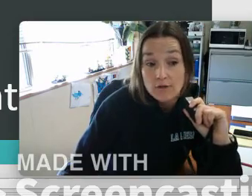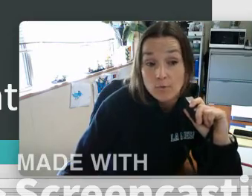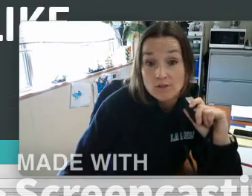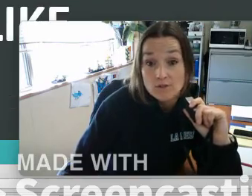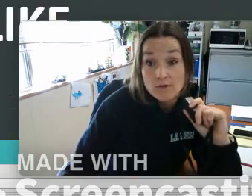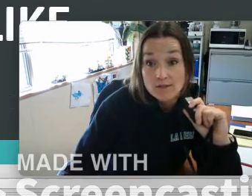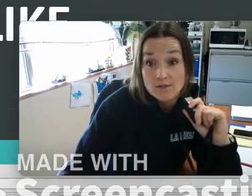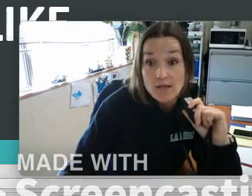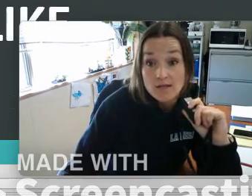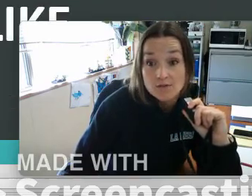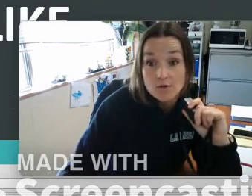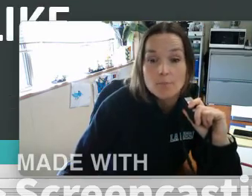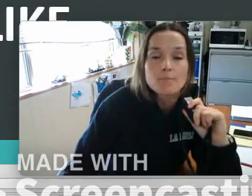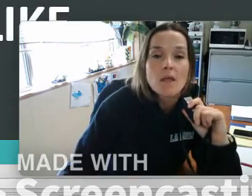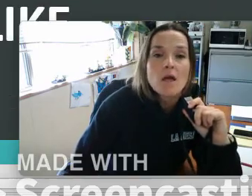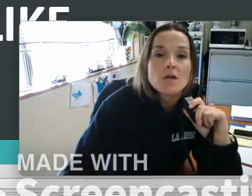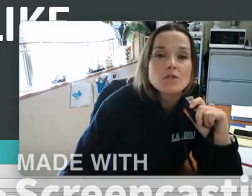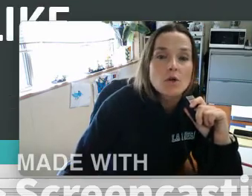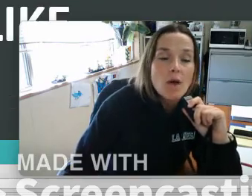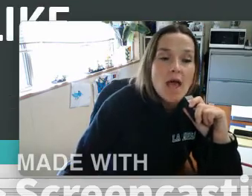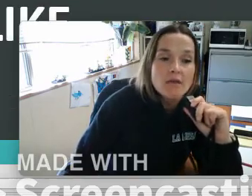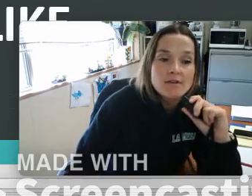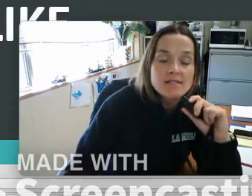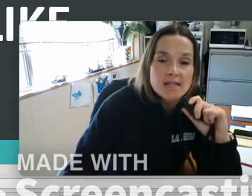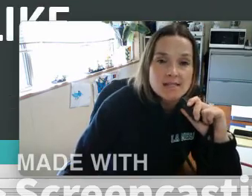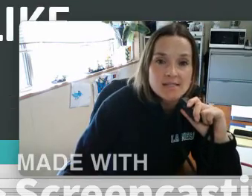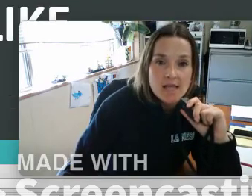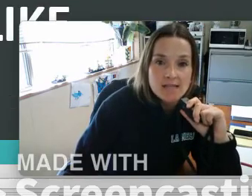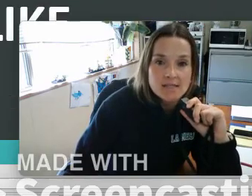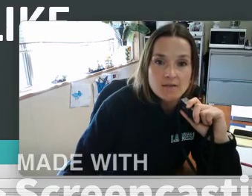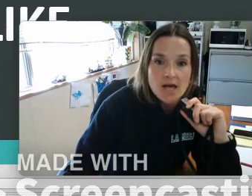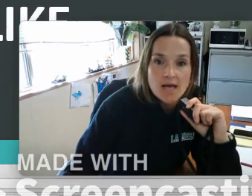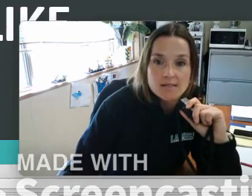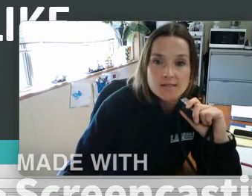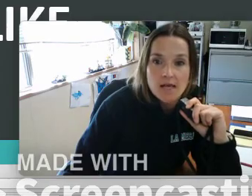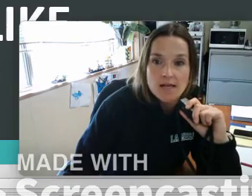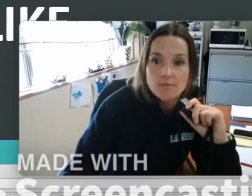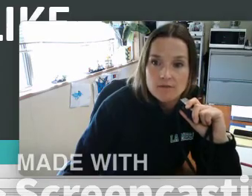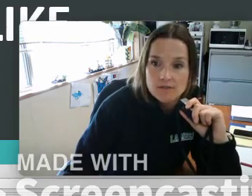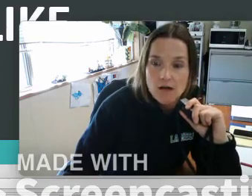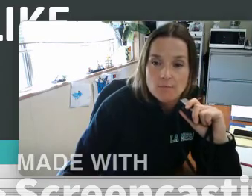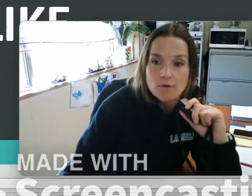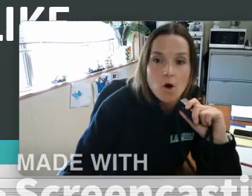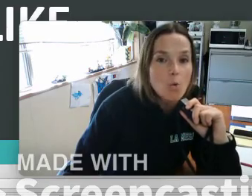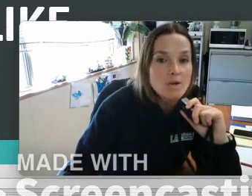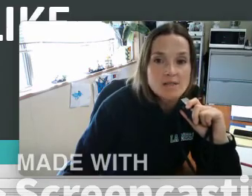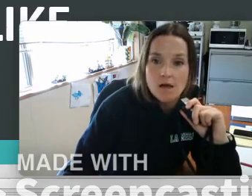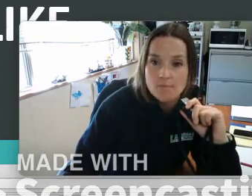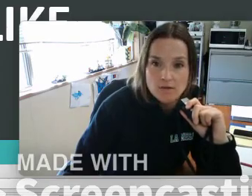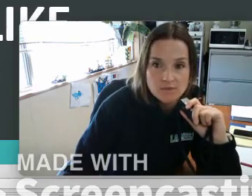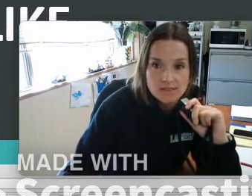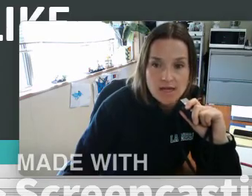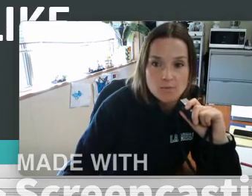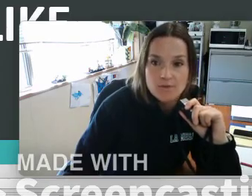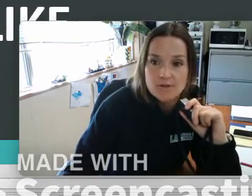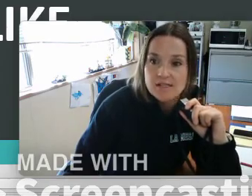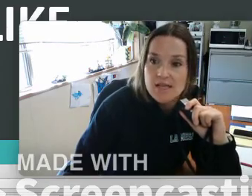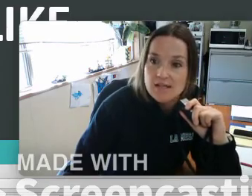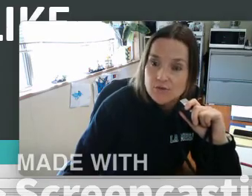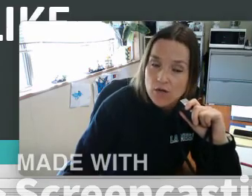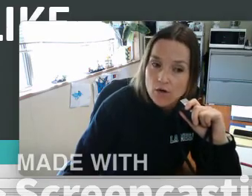that you want to know the answer to that, yes or no. So every sentence in ASL has this line above the top. There are always non-manual